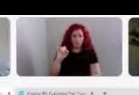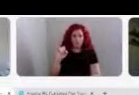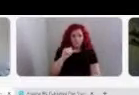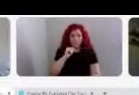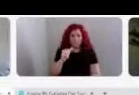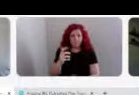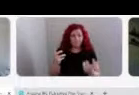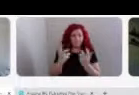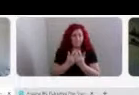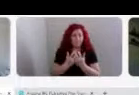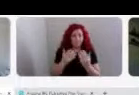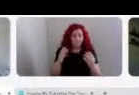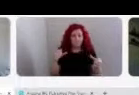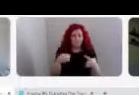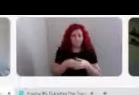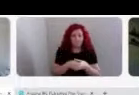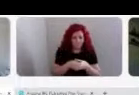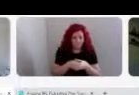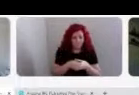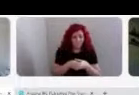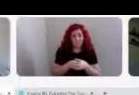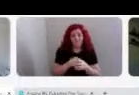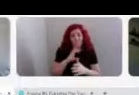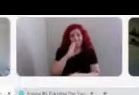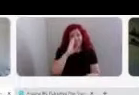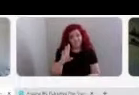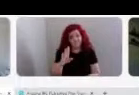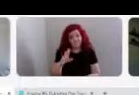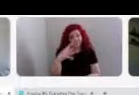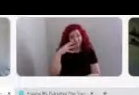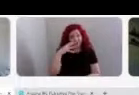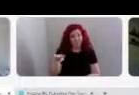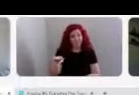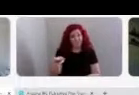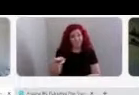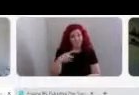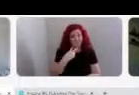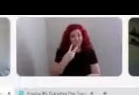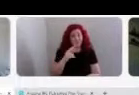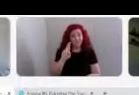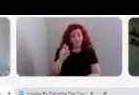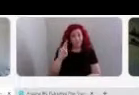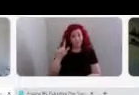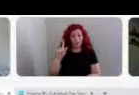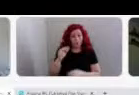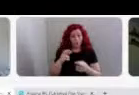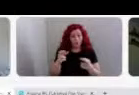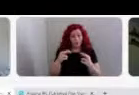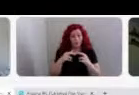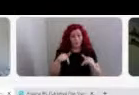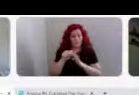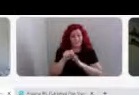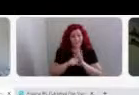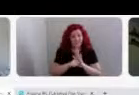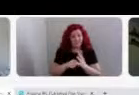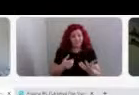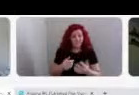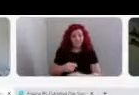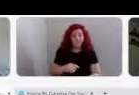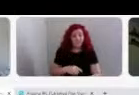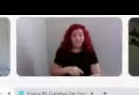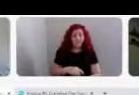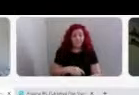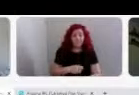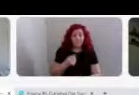compactness and frankly ignore the voices of a rural region of the state in keeping yavapai